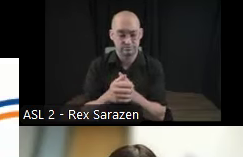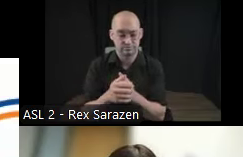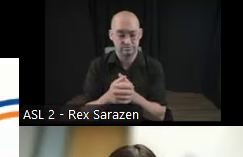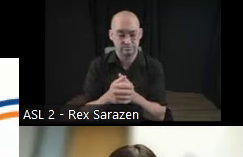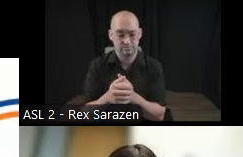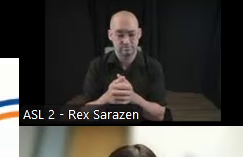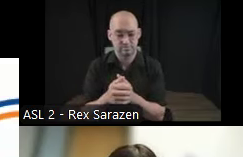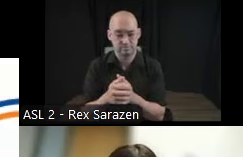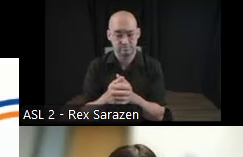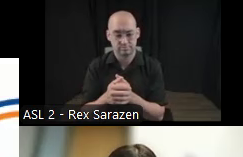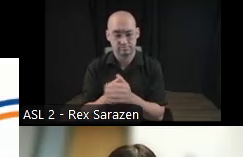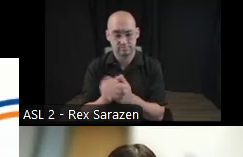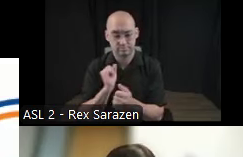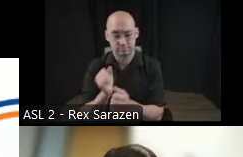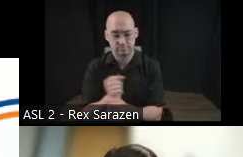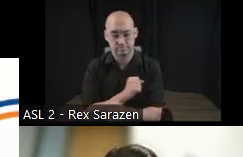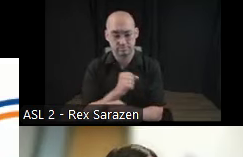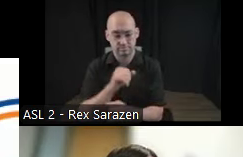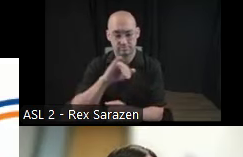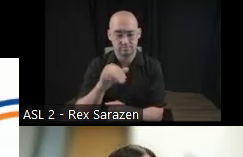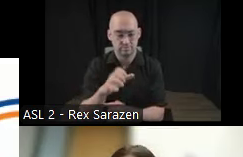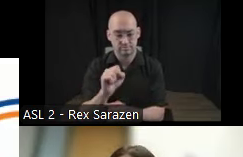Senator Jesse Arguen.